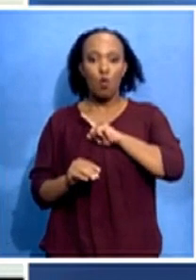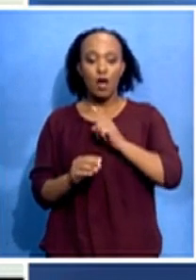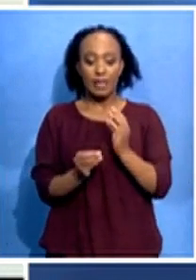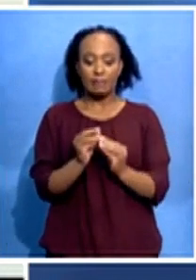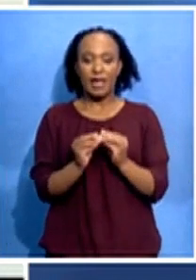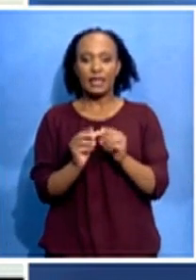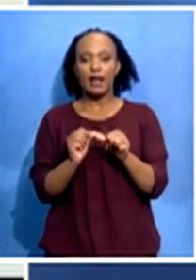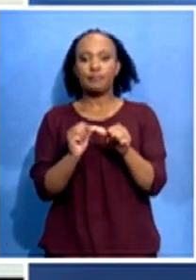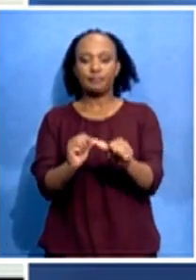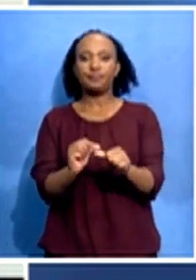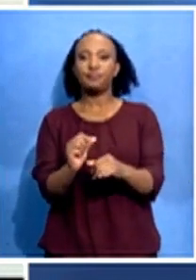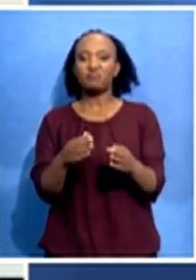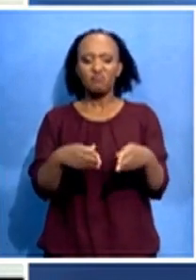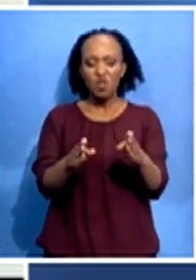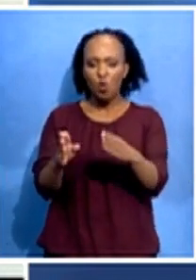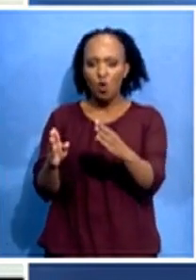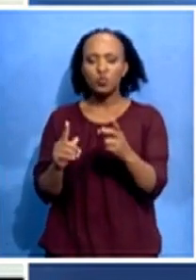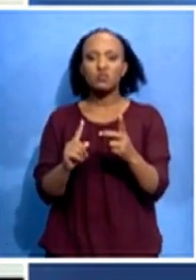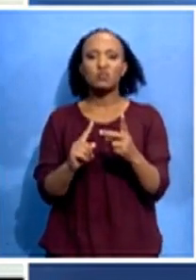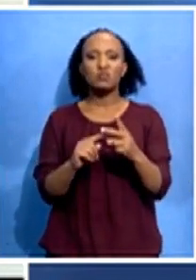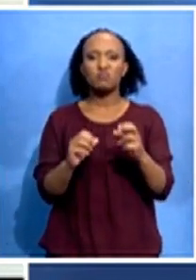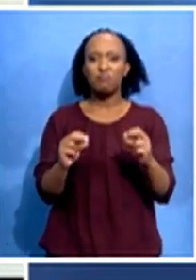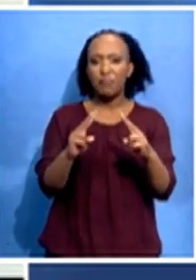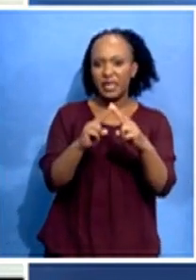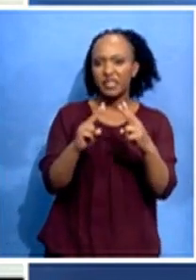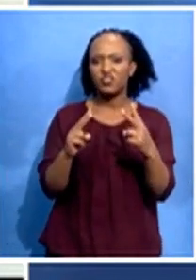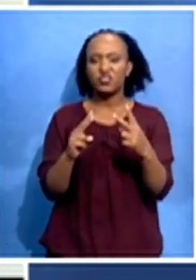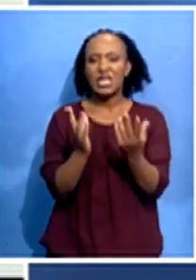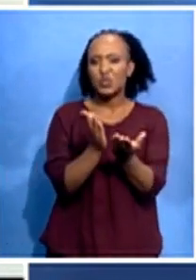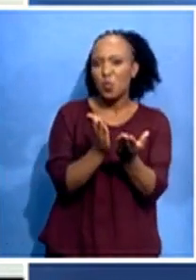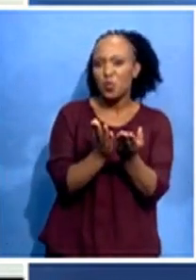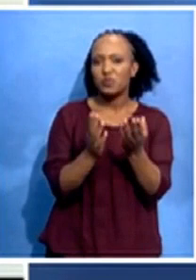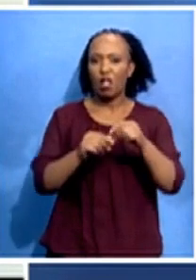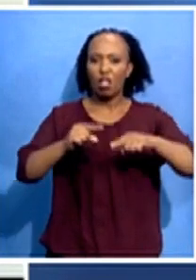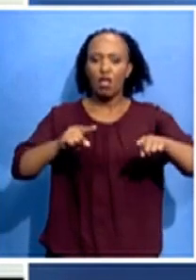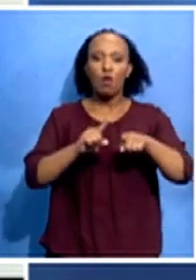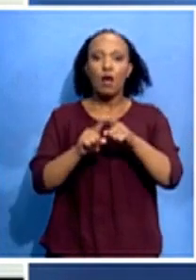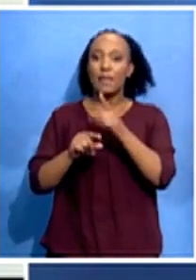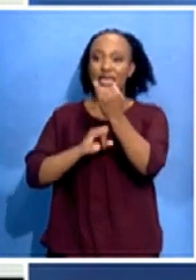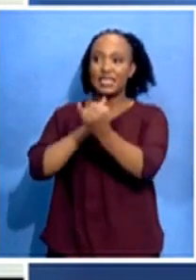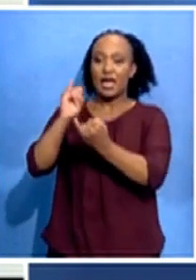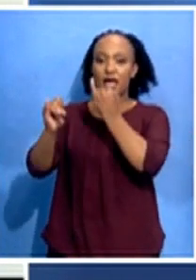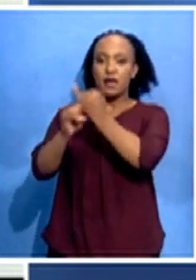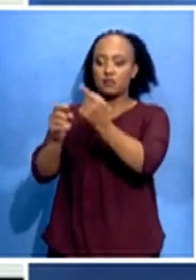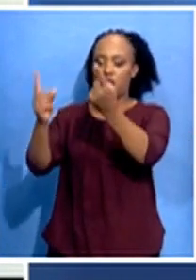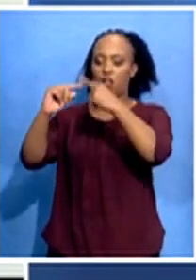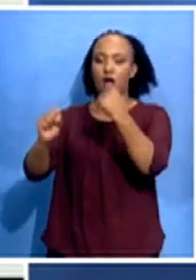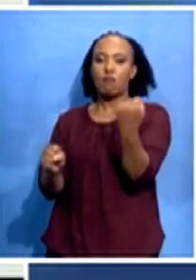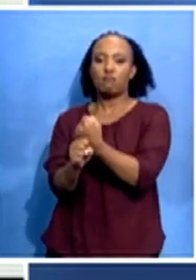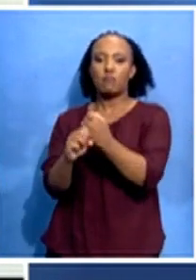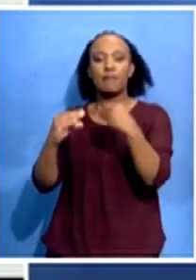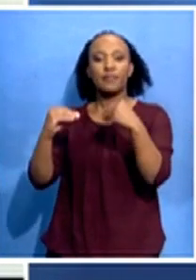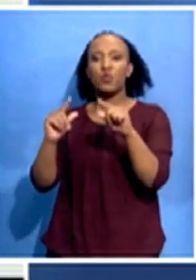to support international businesses and international operations. We need to maintain the infrastructure, improve it and better it, so we can be